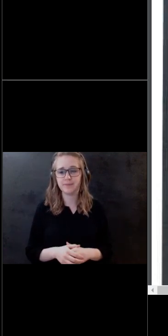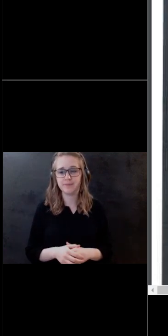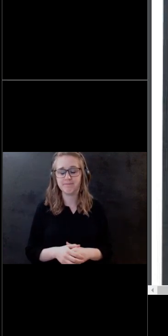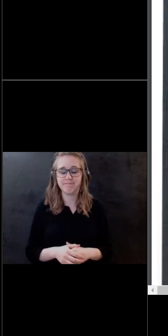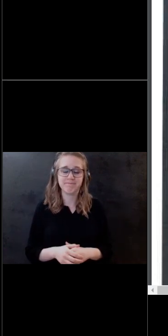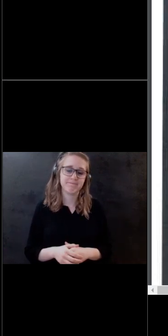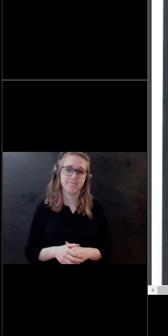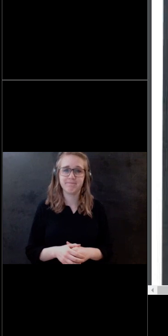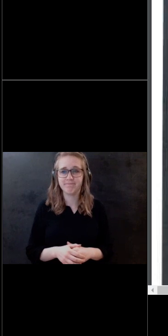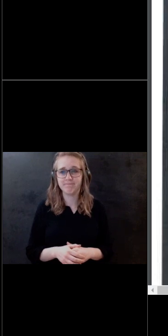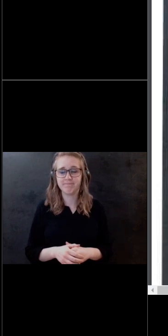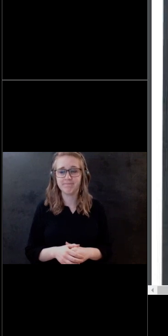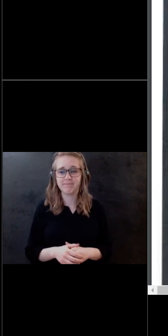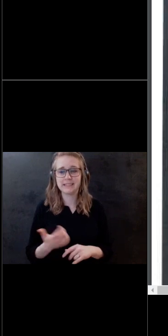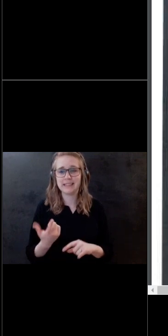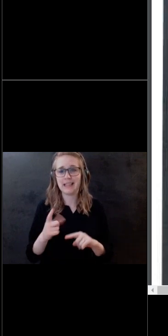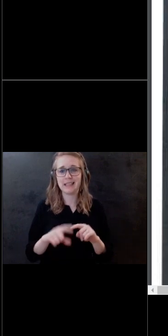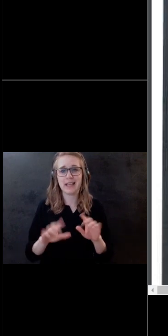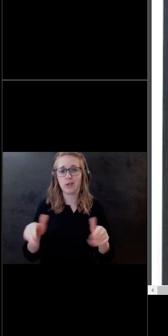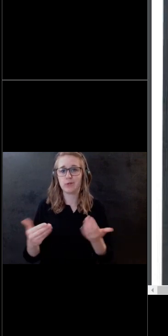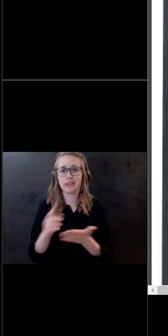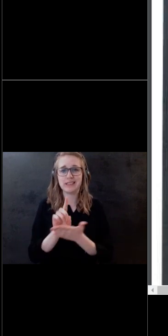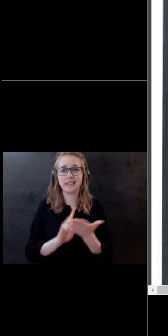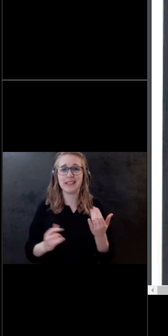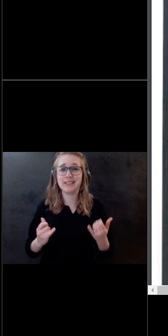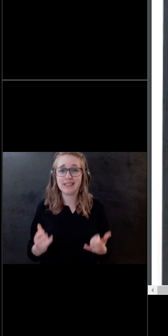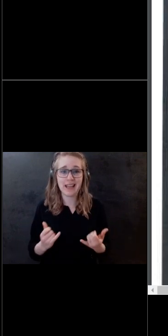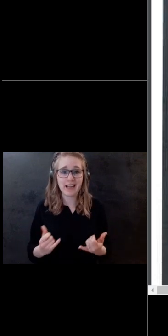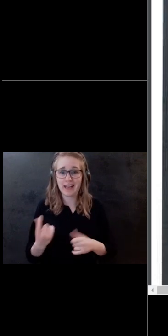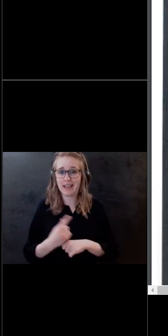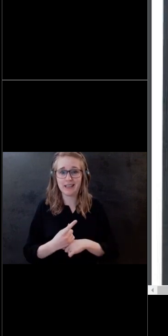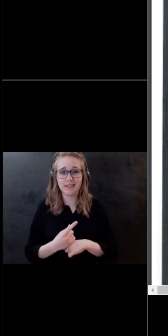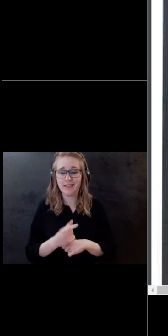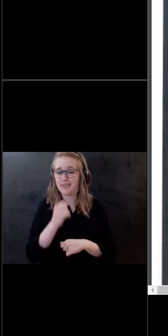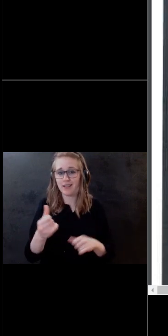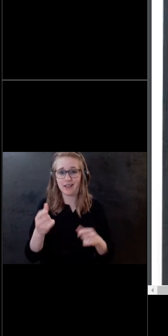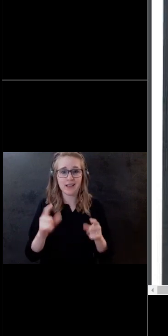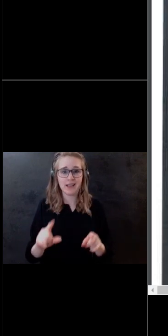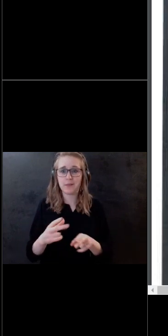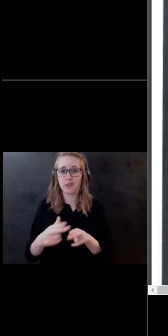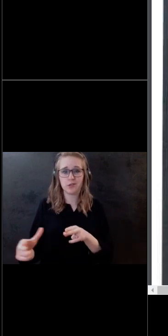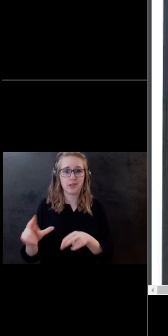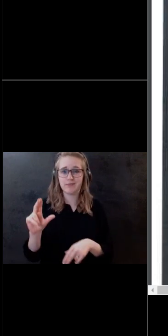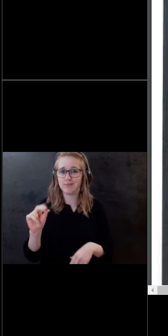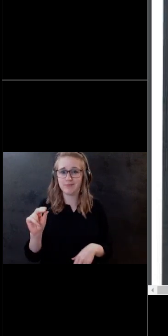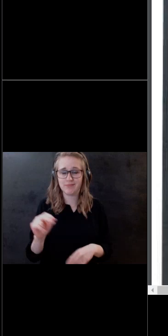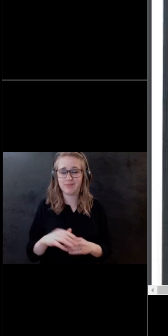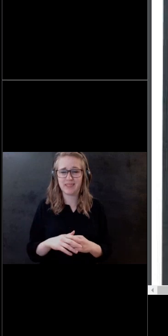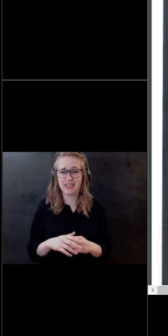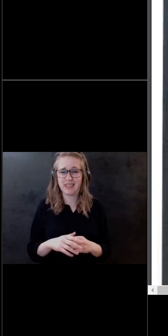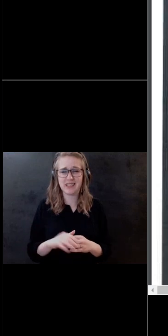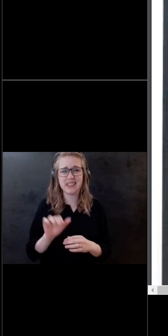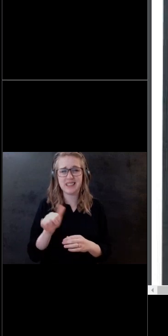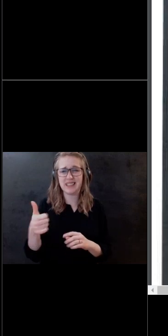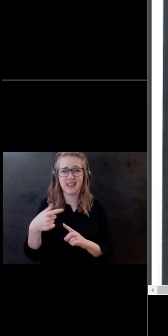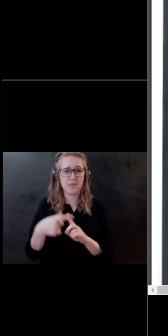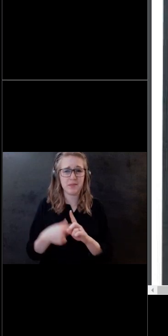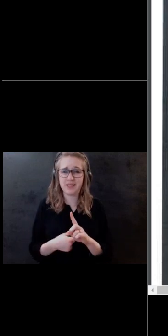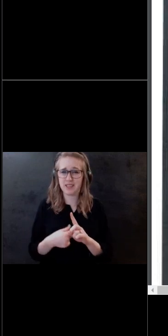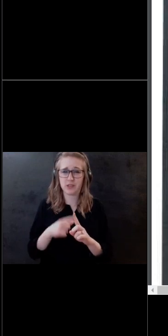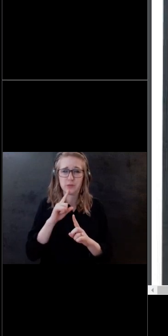know, I can't redesign today, you know, and that's not going to happen in short order, because it took us 10 months to get